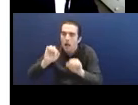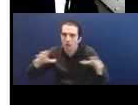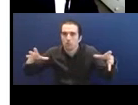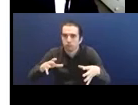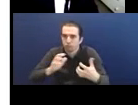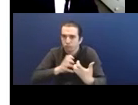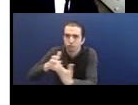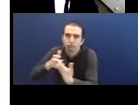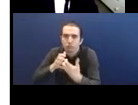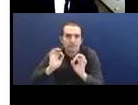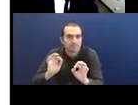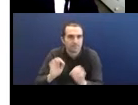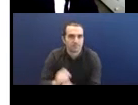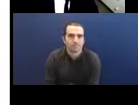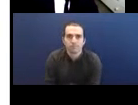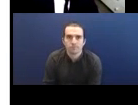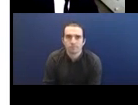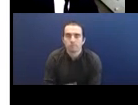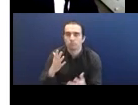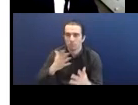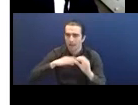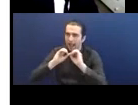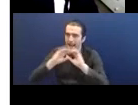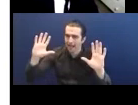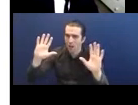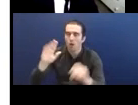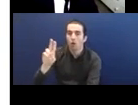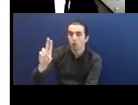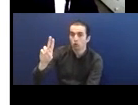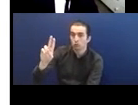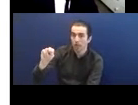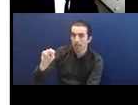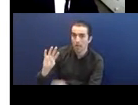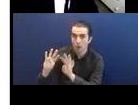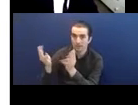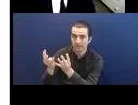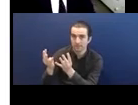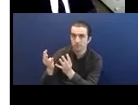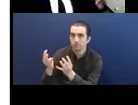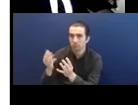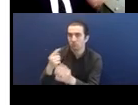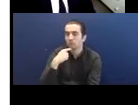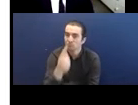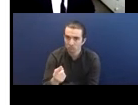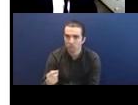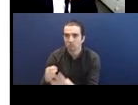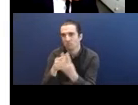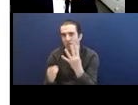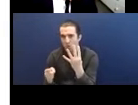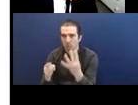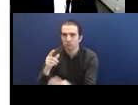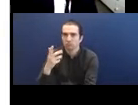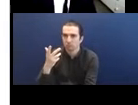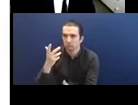or used to respond to a particular or various impairments, in isolation from other students. So those are clear. The third